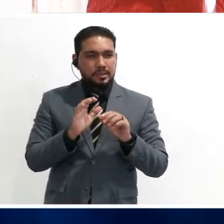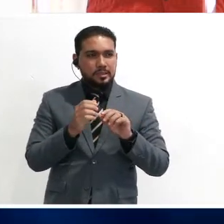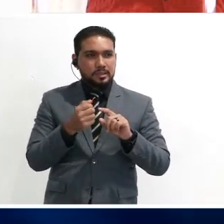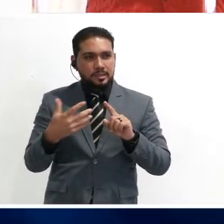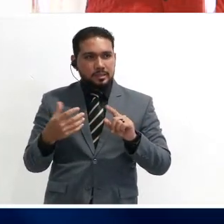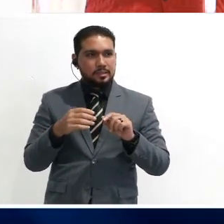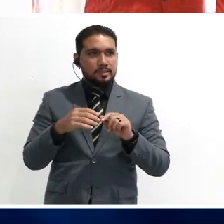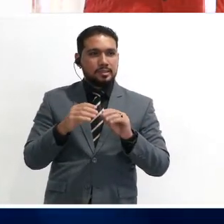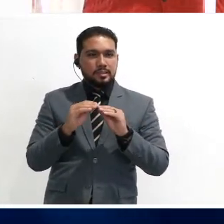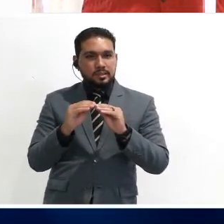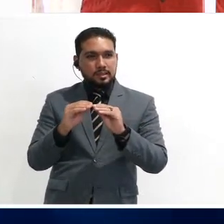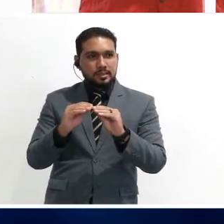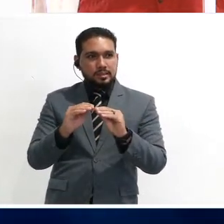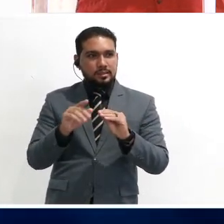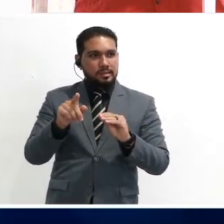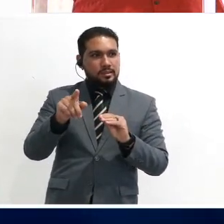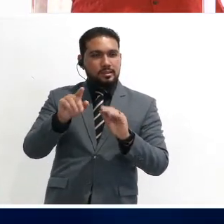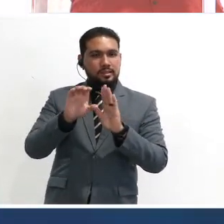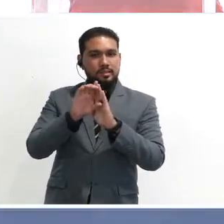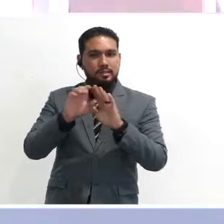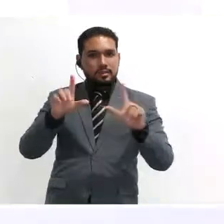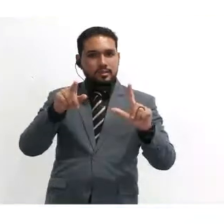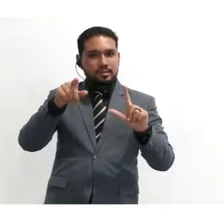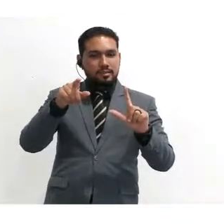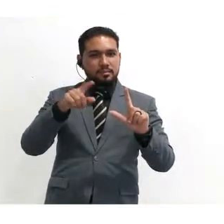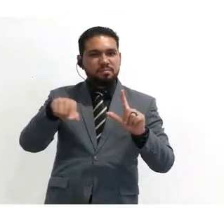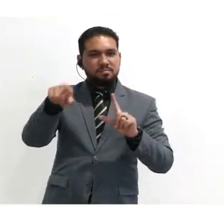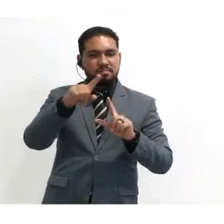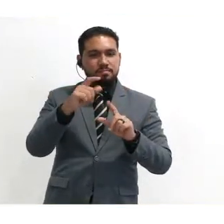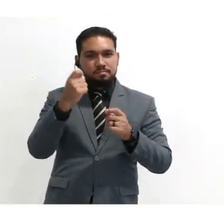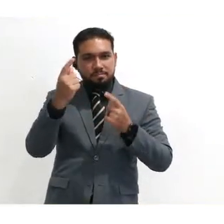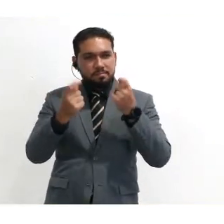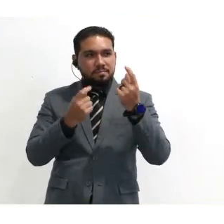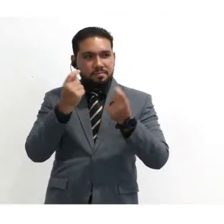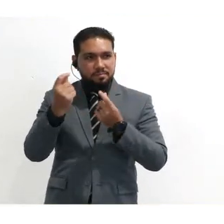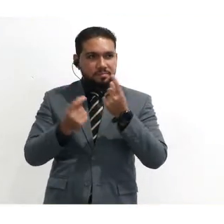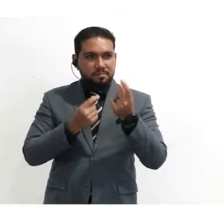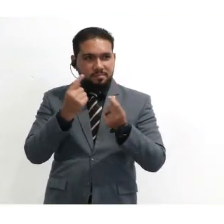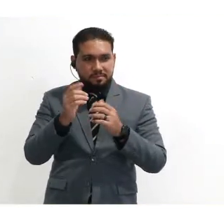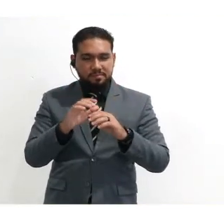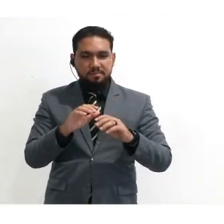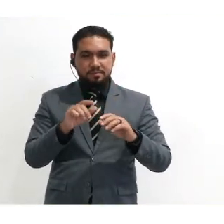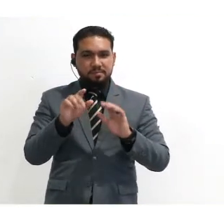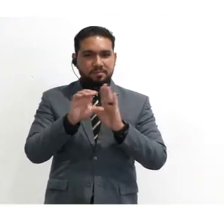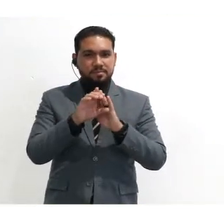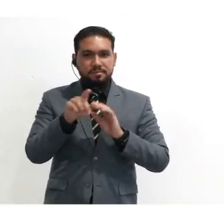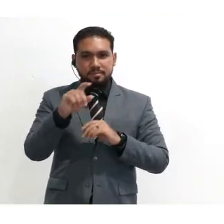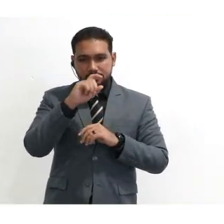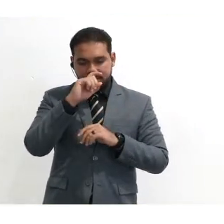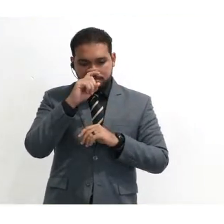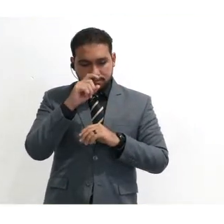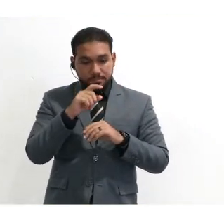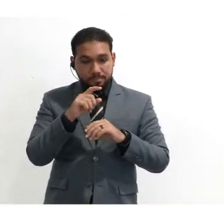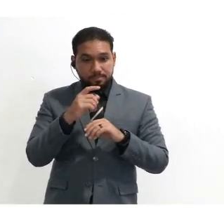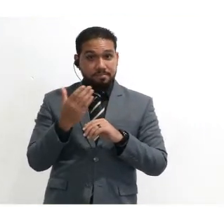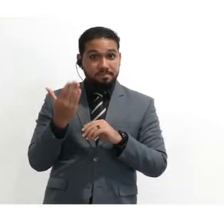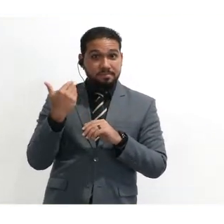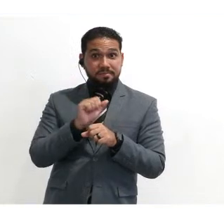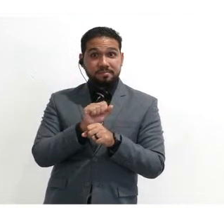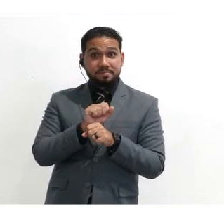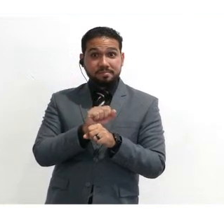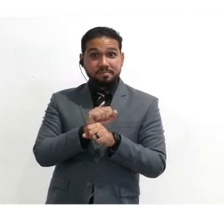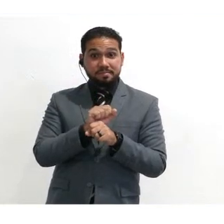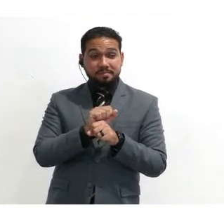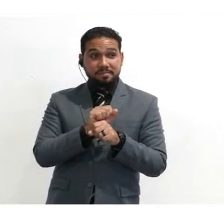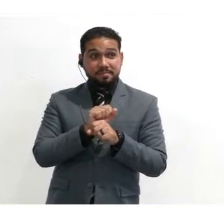But I mean, to give you an example, so one of my previous jobs was I ran the SIP group